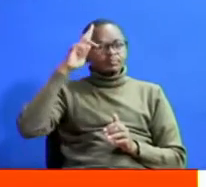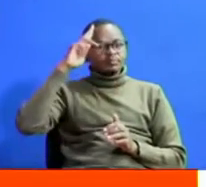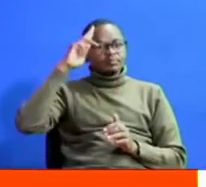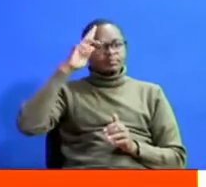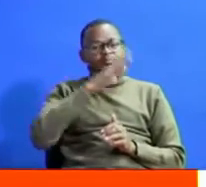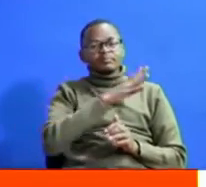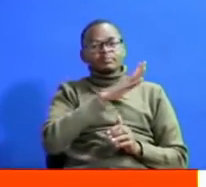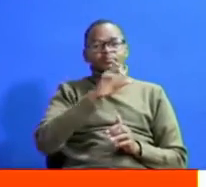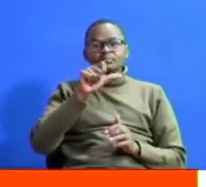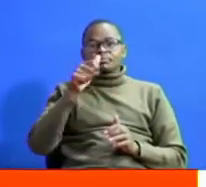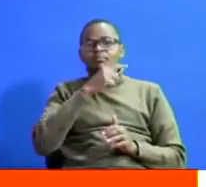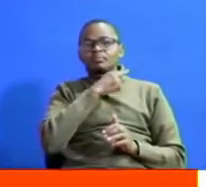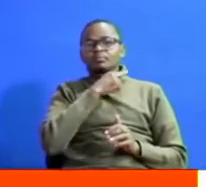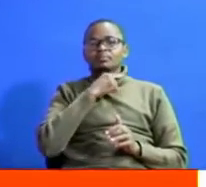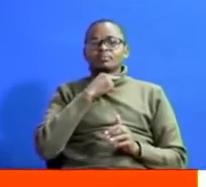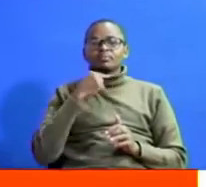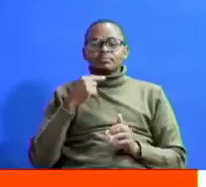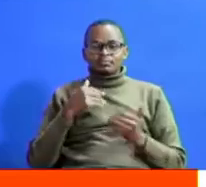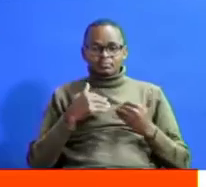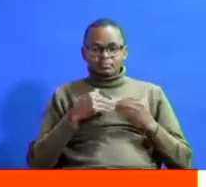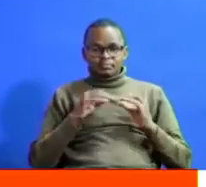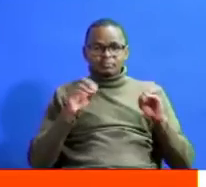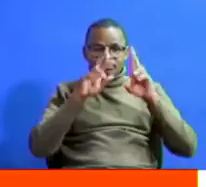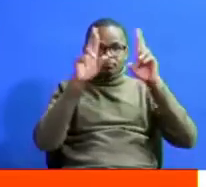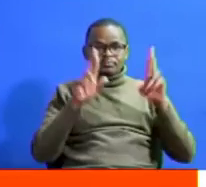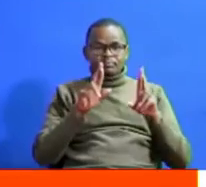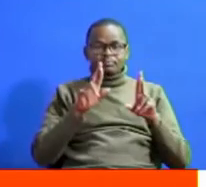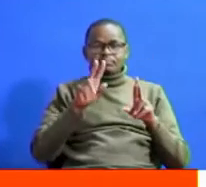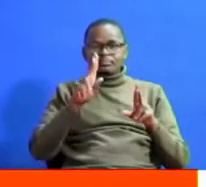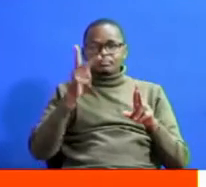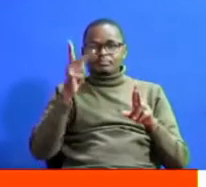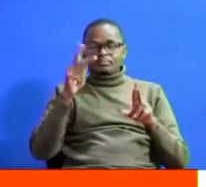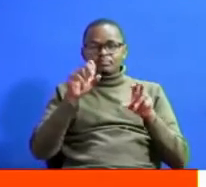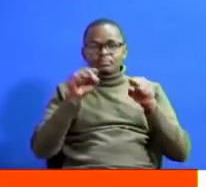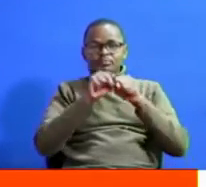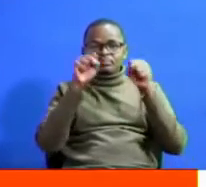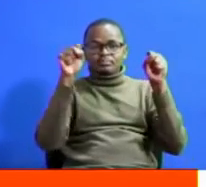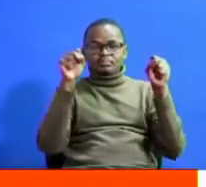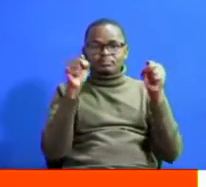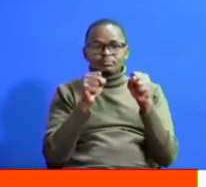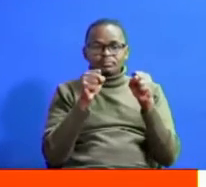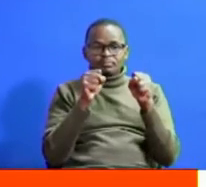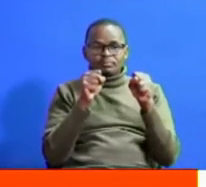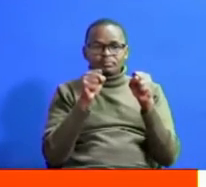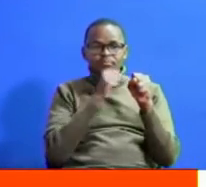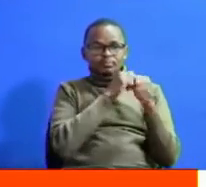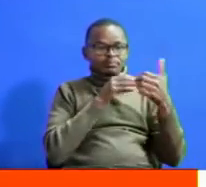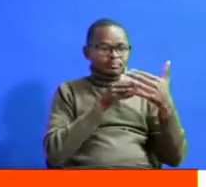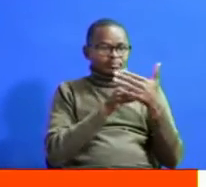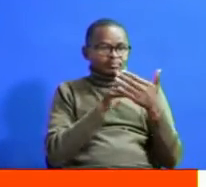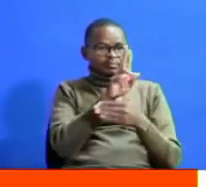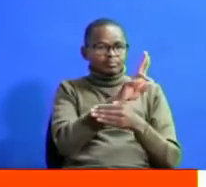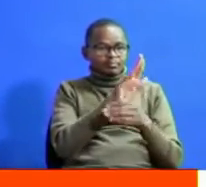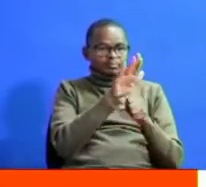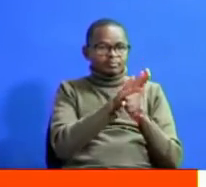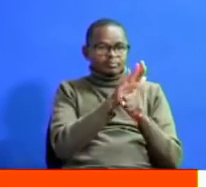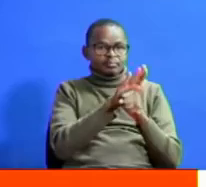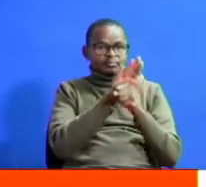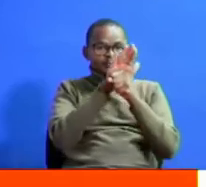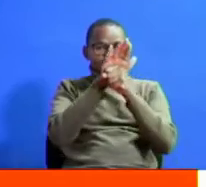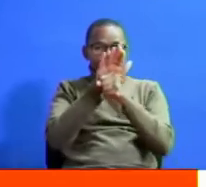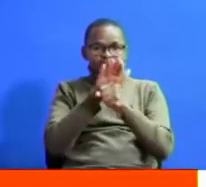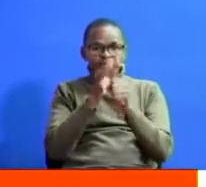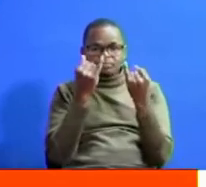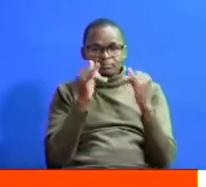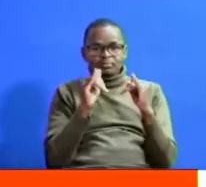and extrajudicial killings have no room in Kenya society and cautioned security officers against using excessive force as they will